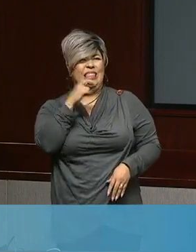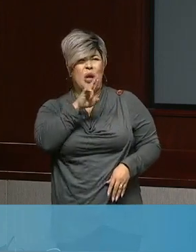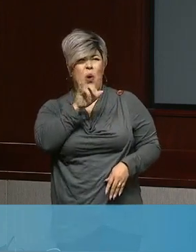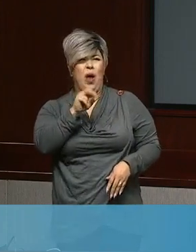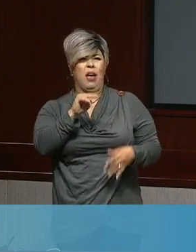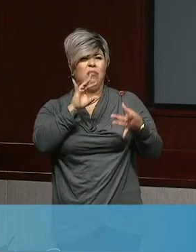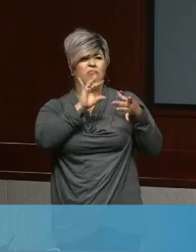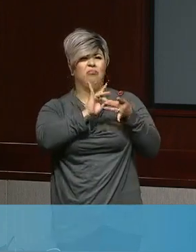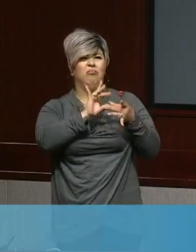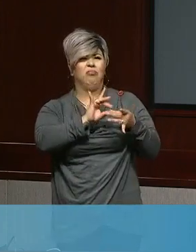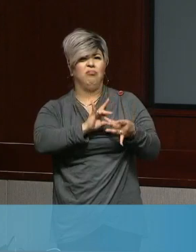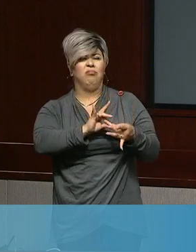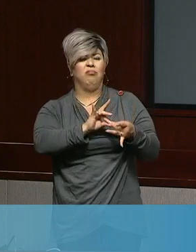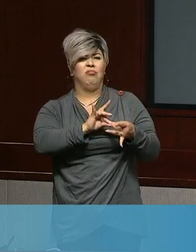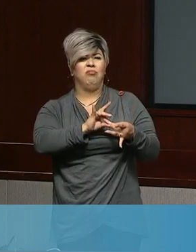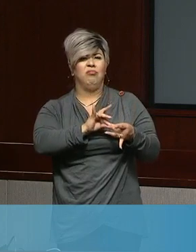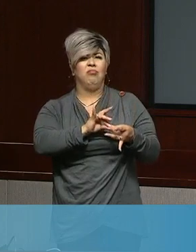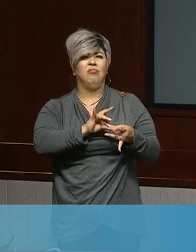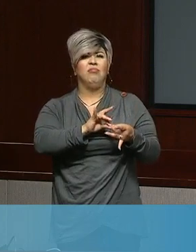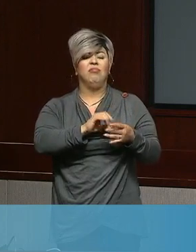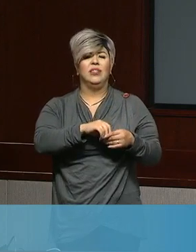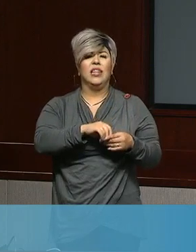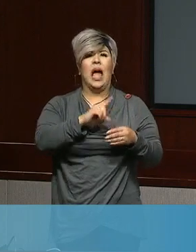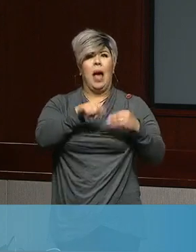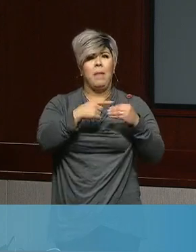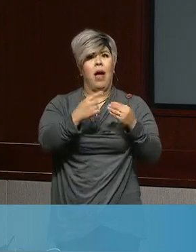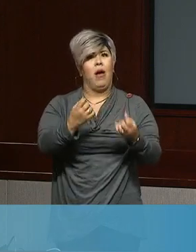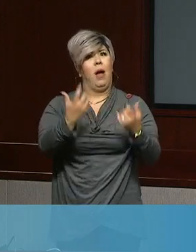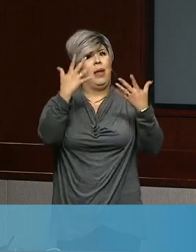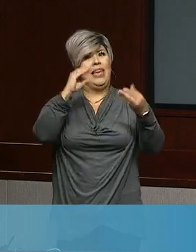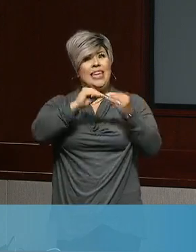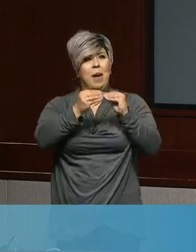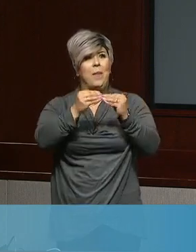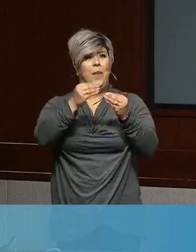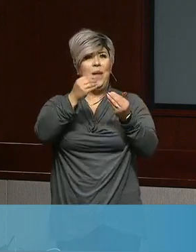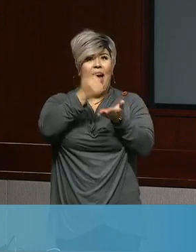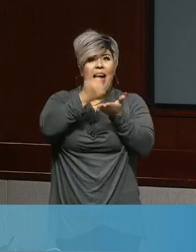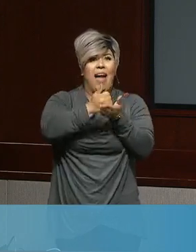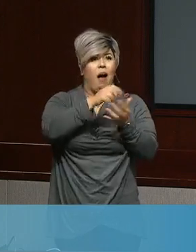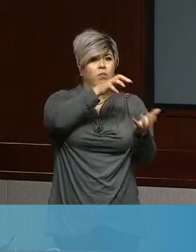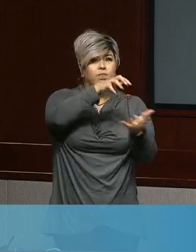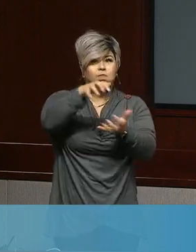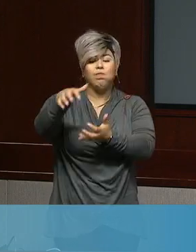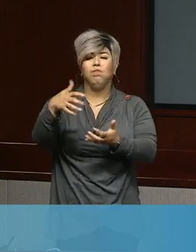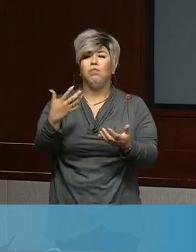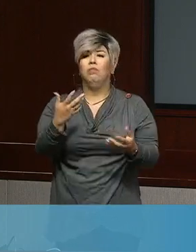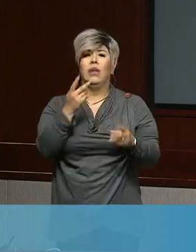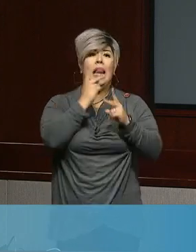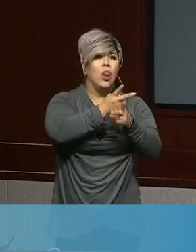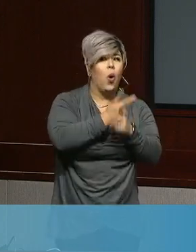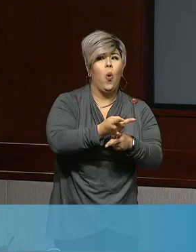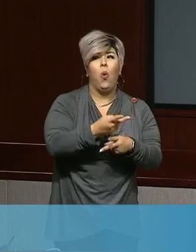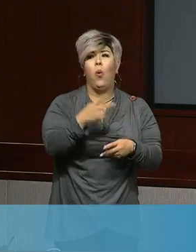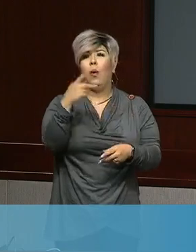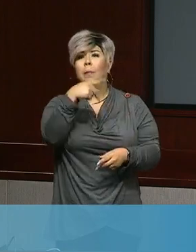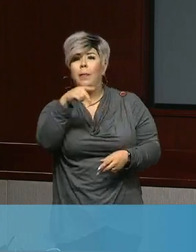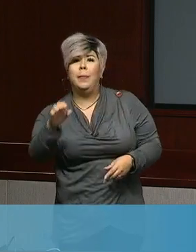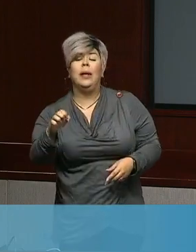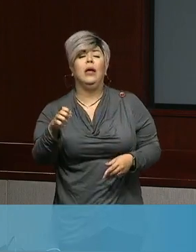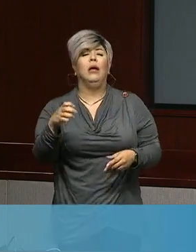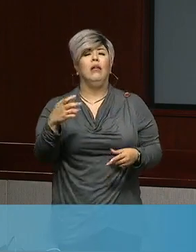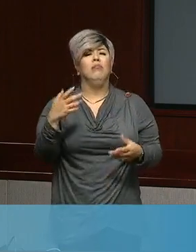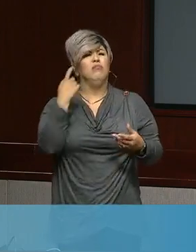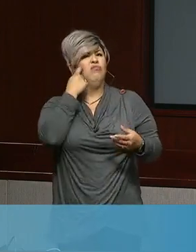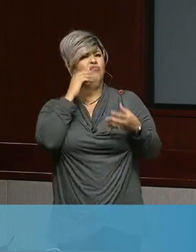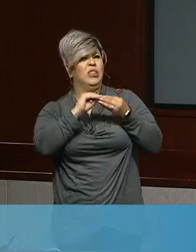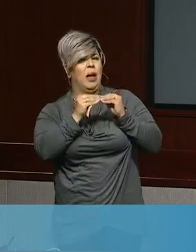the amazing amount of help that's been given to a lot of businesses, whether it be loans, whether it be personal protective equipment.